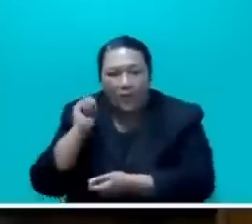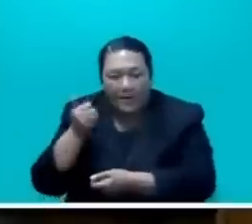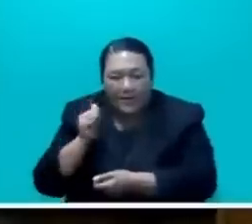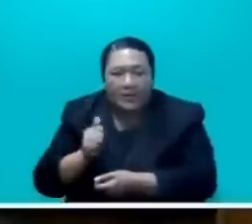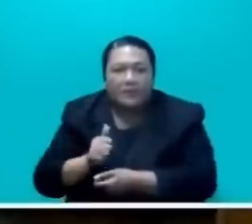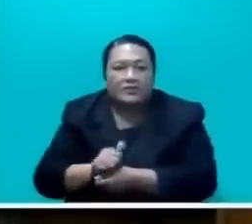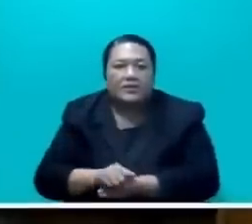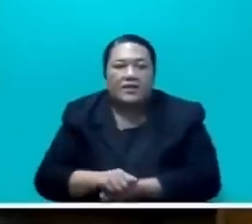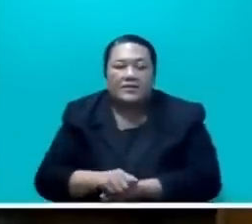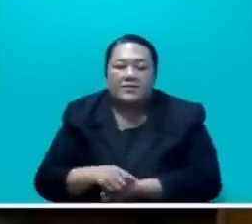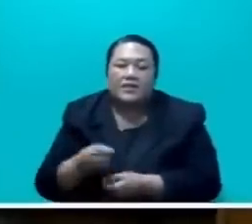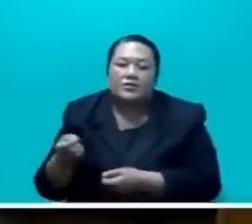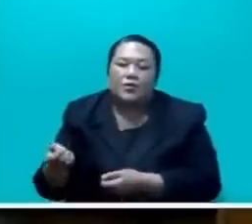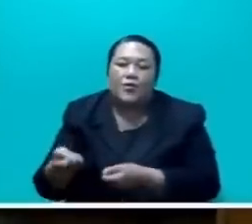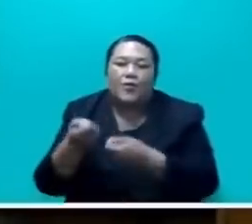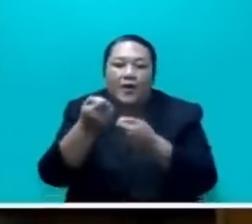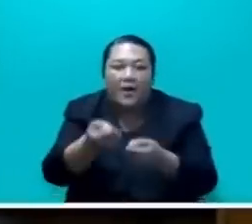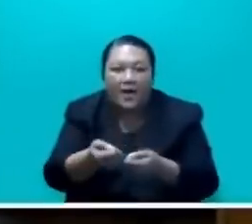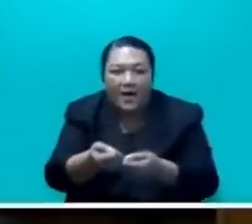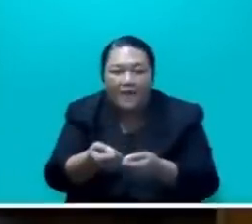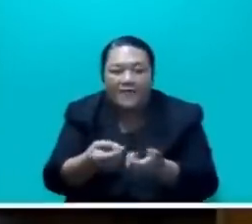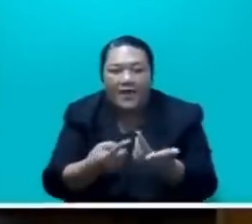that afternoon, I went across to